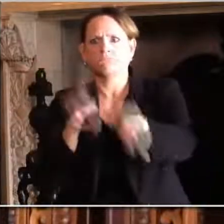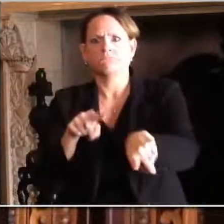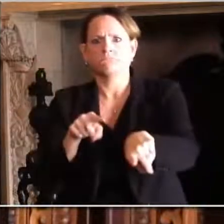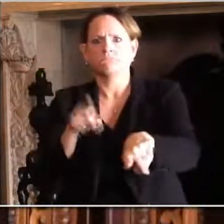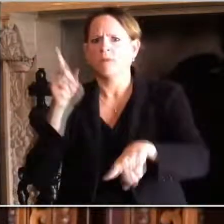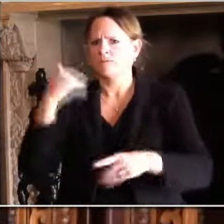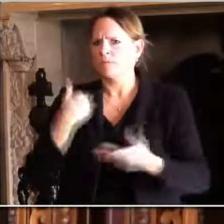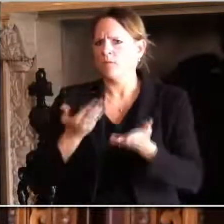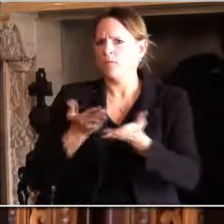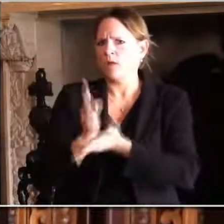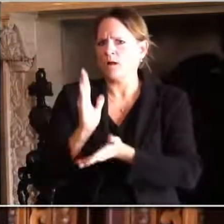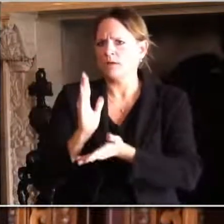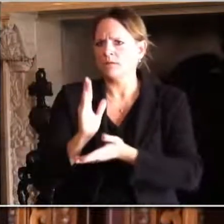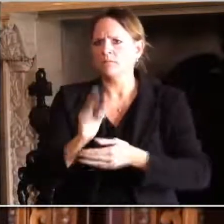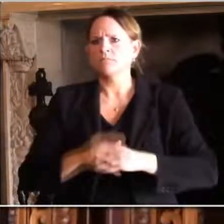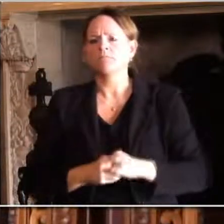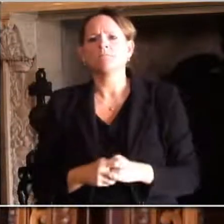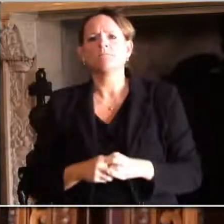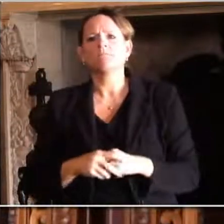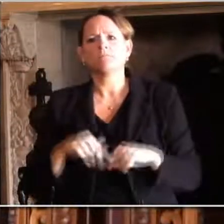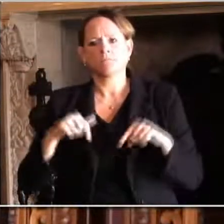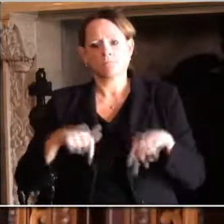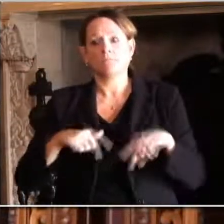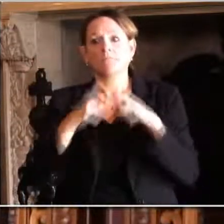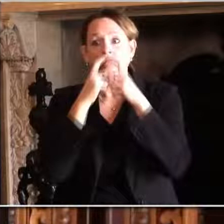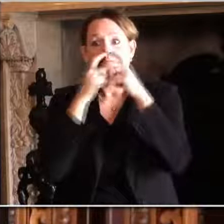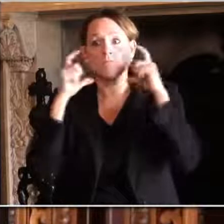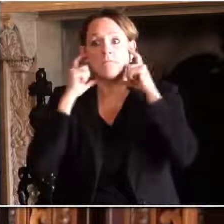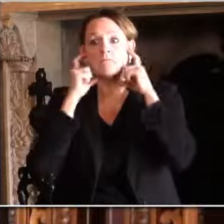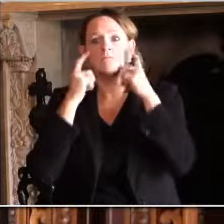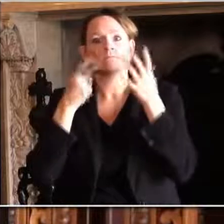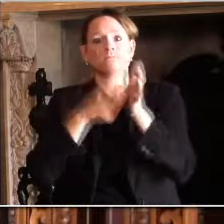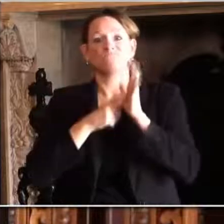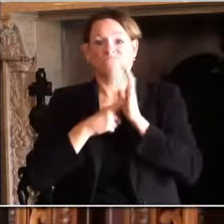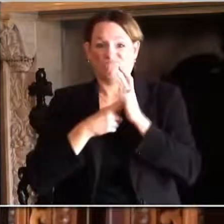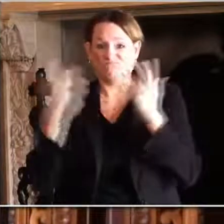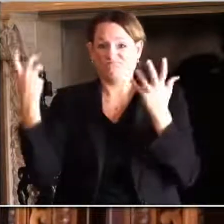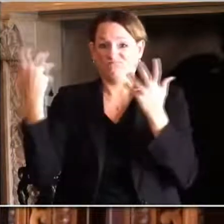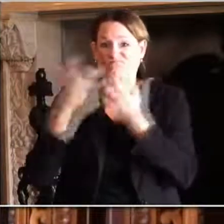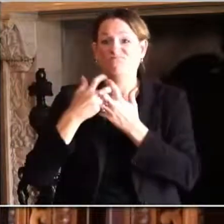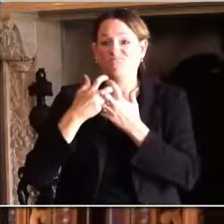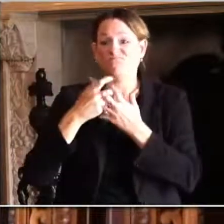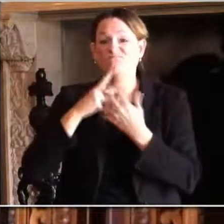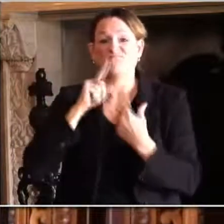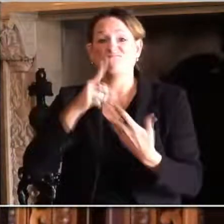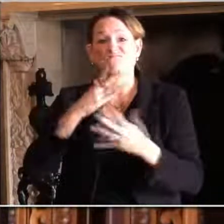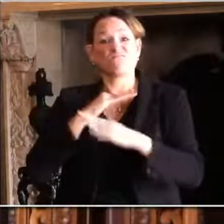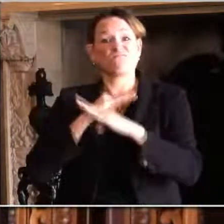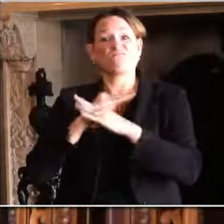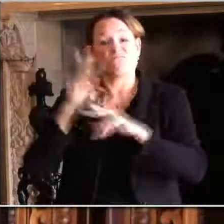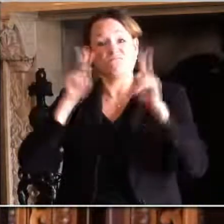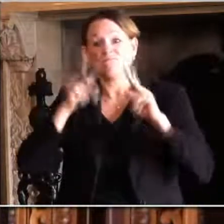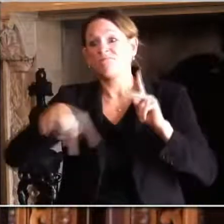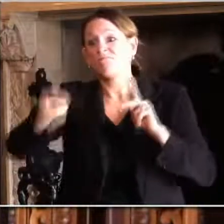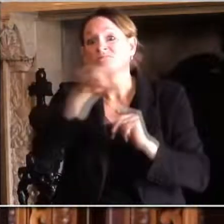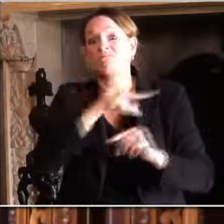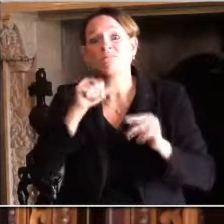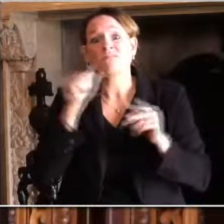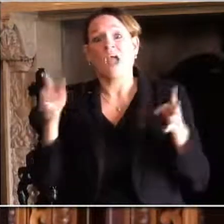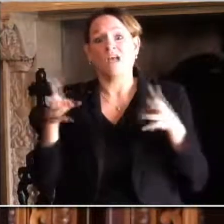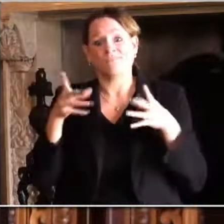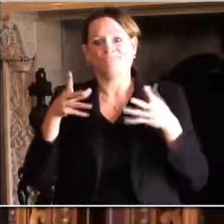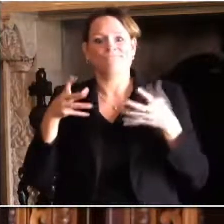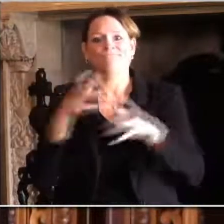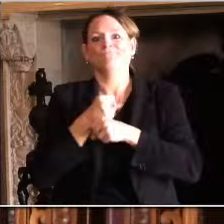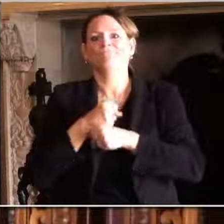a face covering requirement does just that. It protects people in order to make sure that they're not transmitting a very deadly virus from one